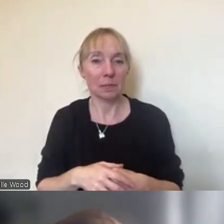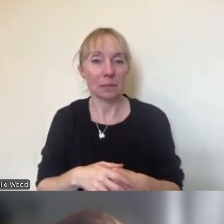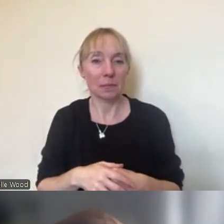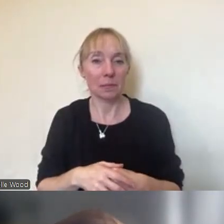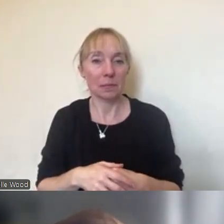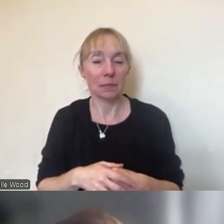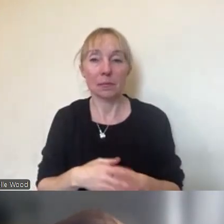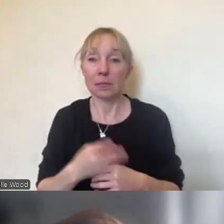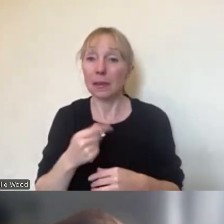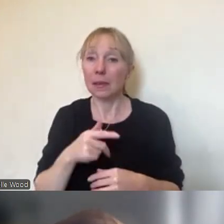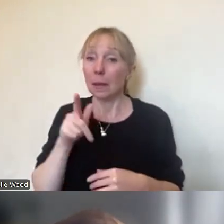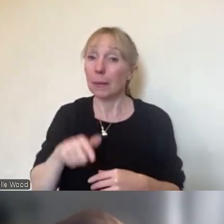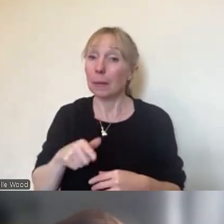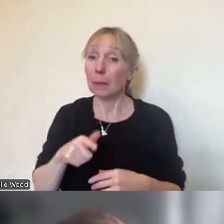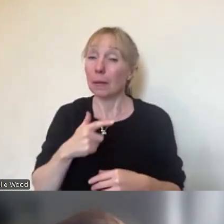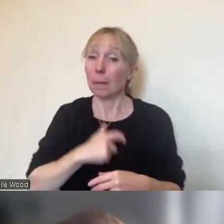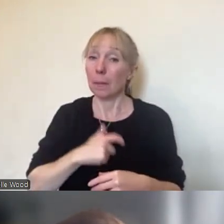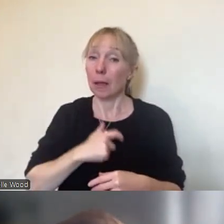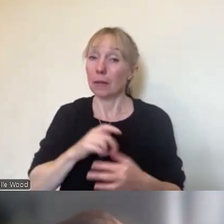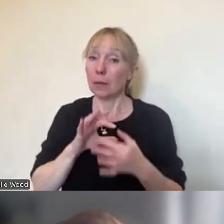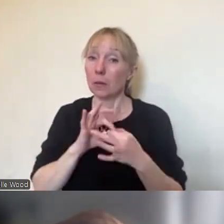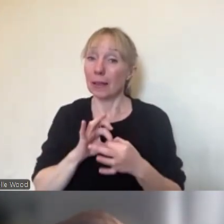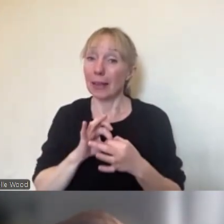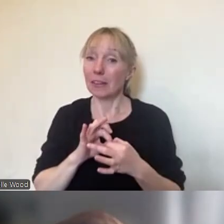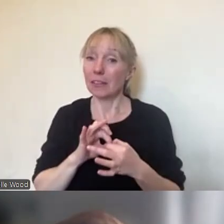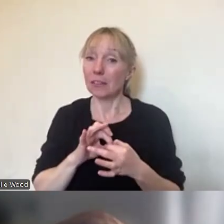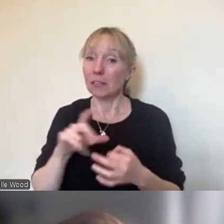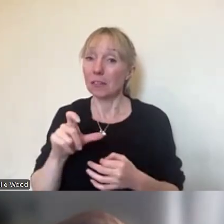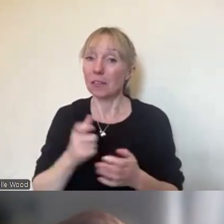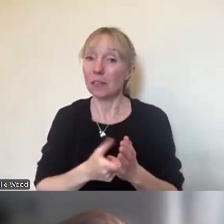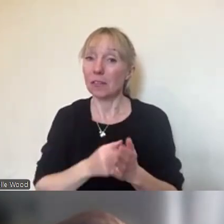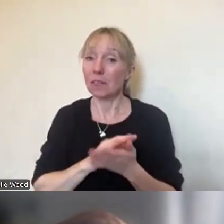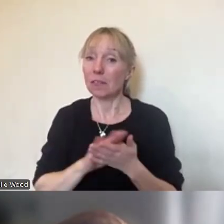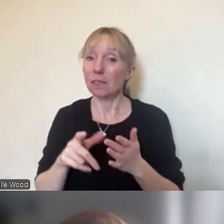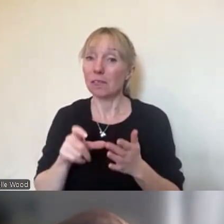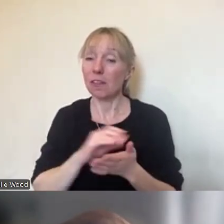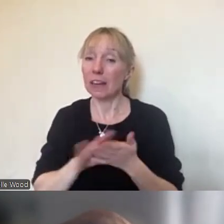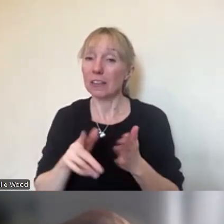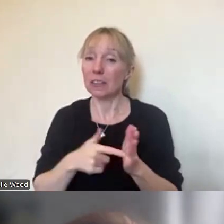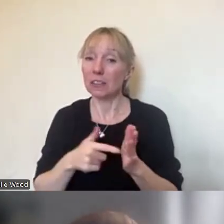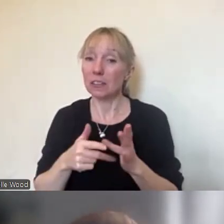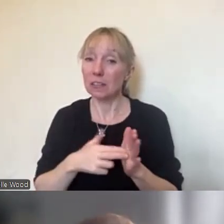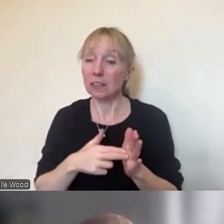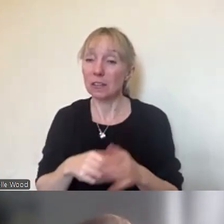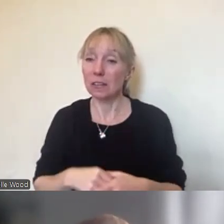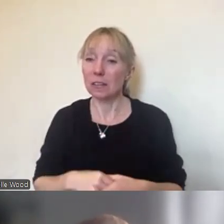people who have kind of personal connections to the Crichton as well. And